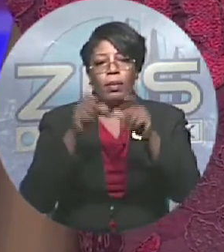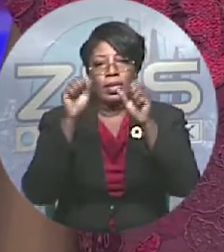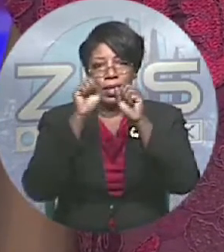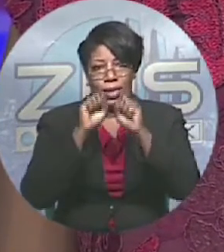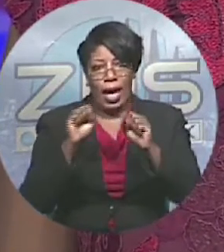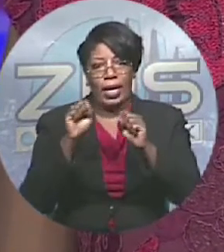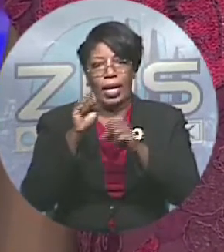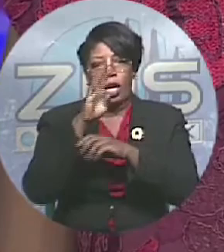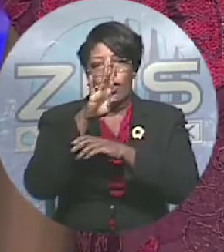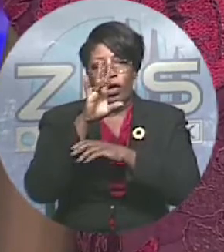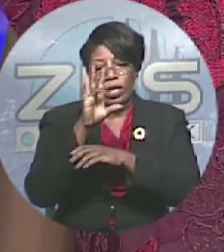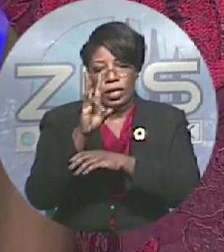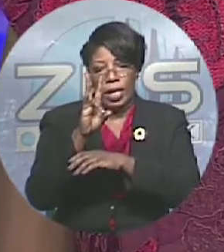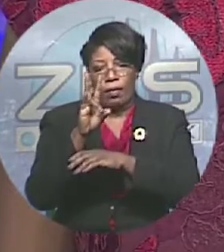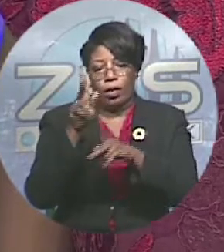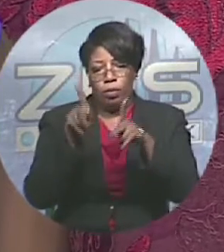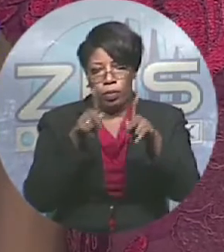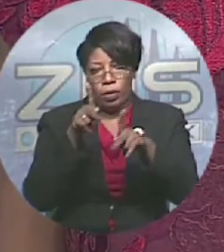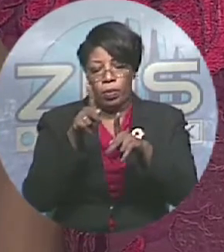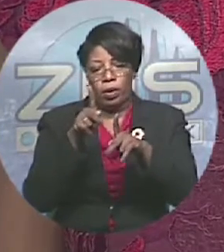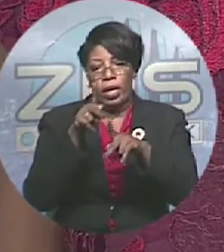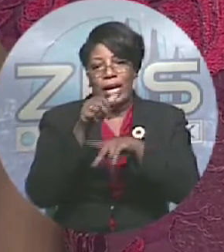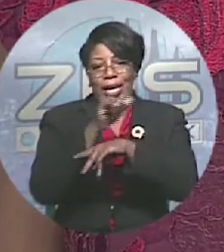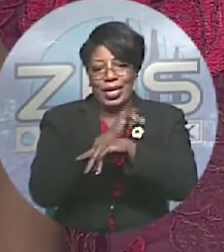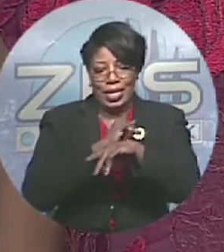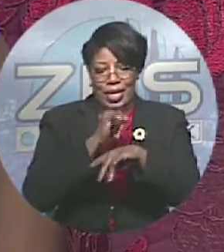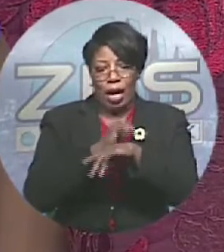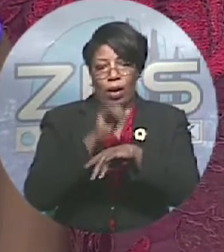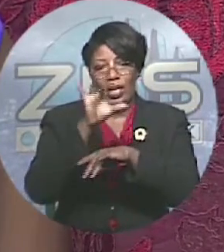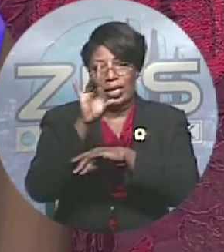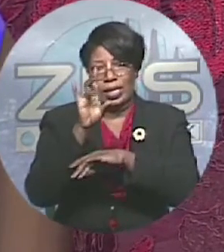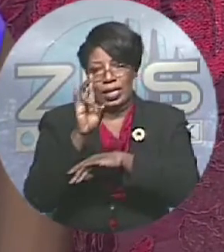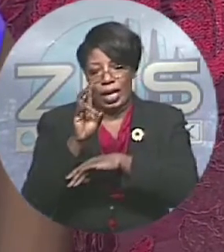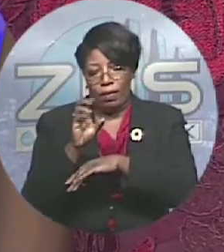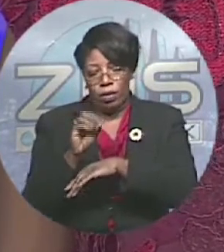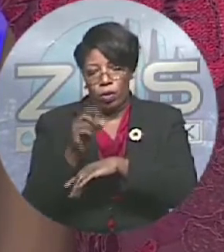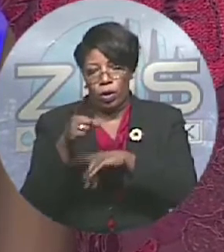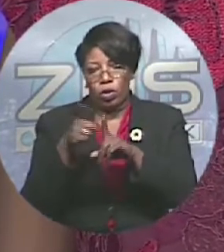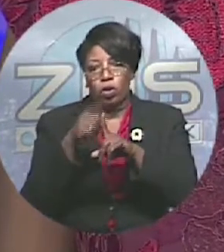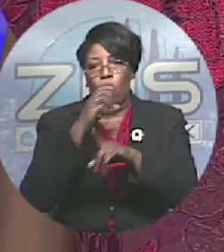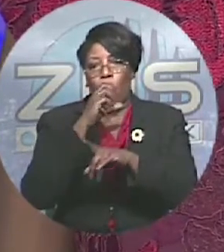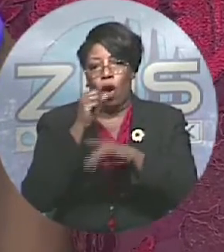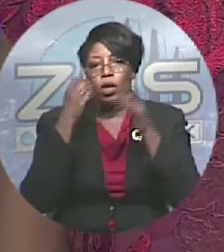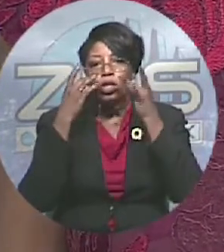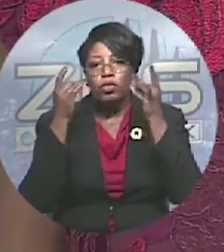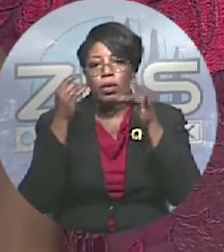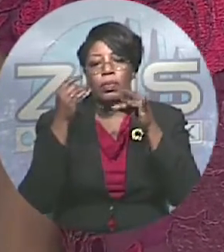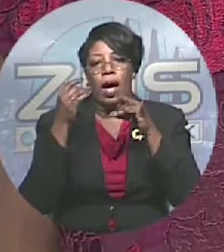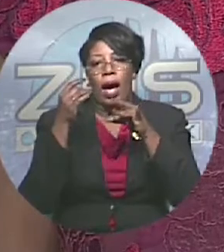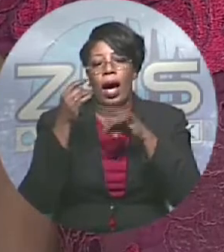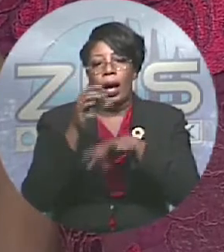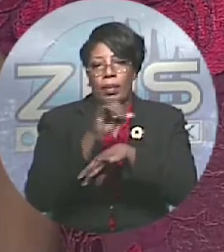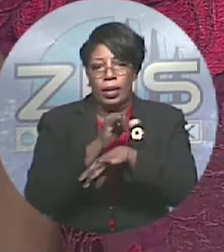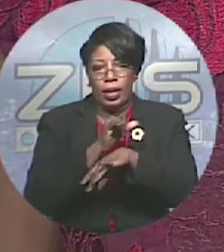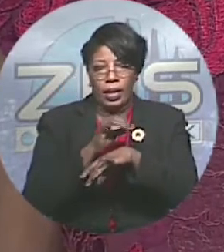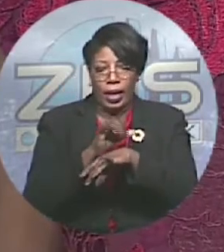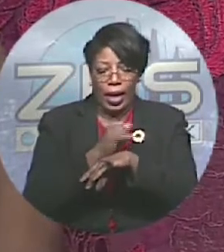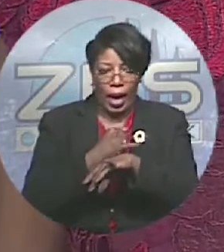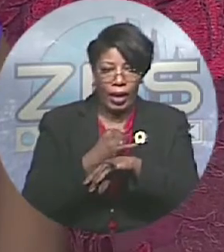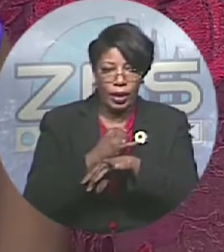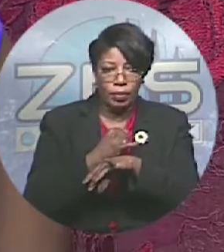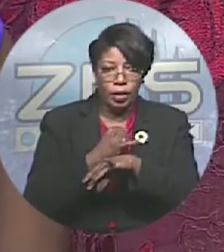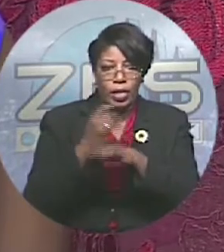detained 47 people in Inagua and 70 that had made their way to Orange Creek, Cat Island. 147 detainees